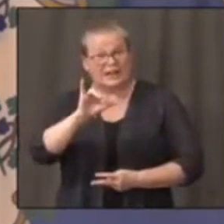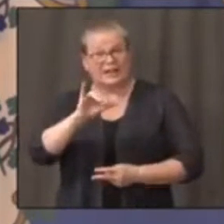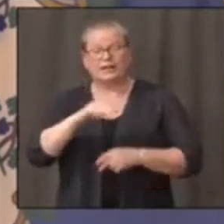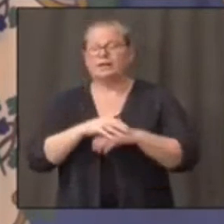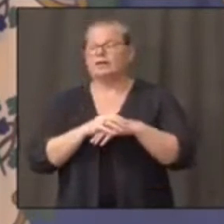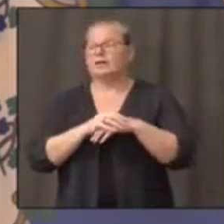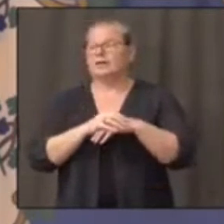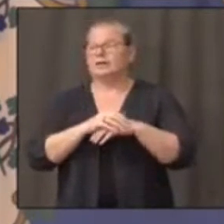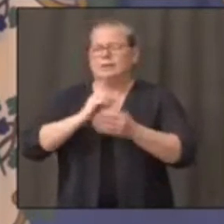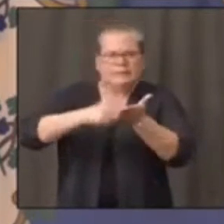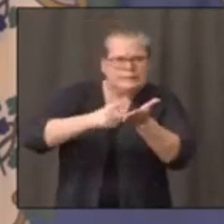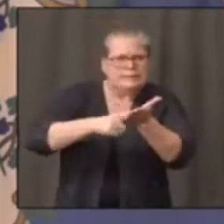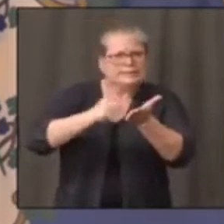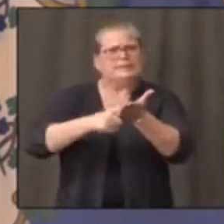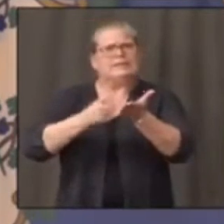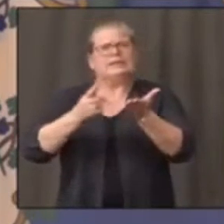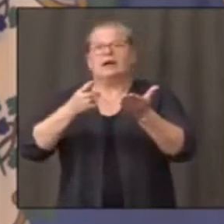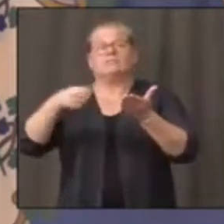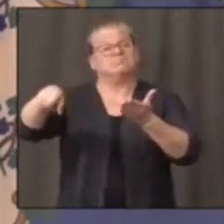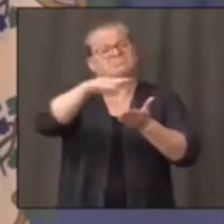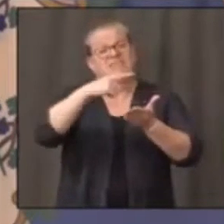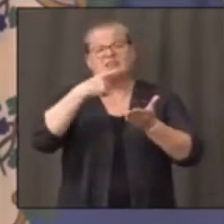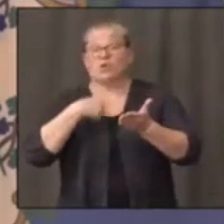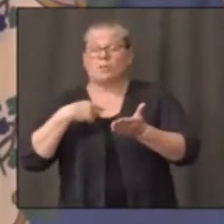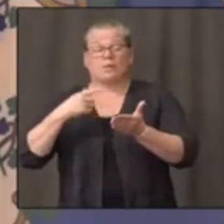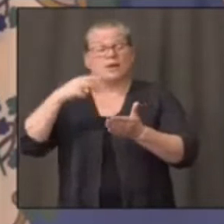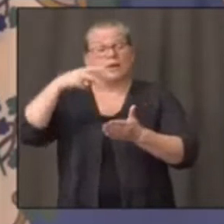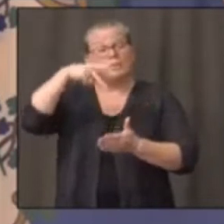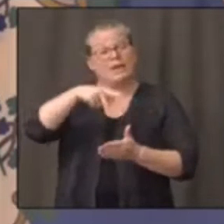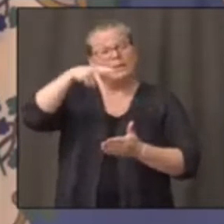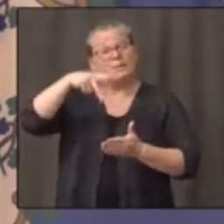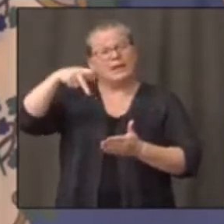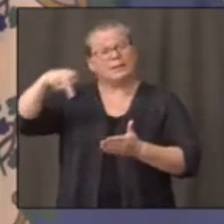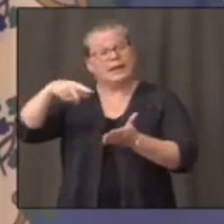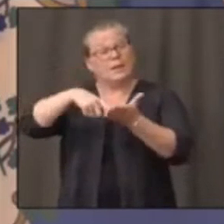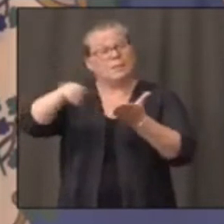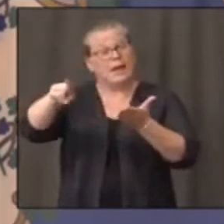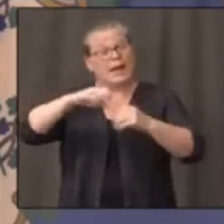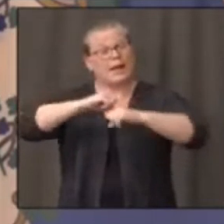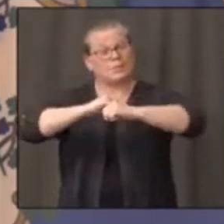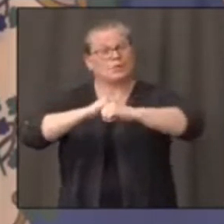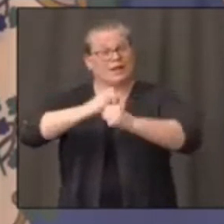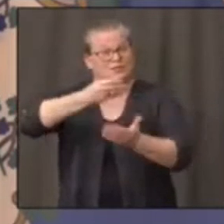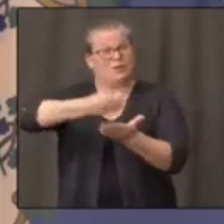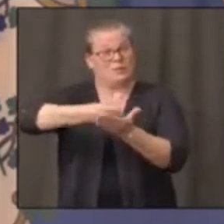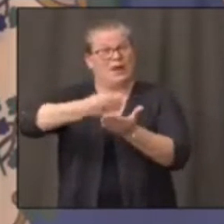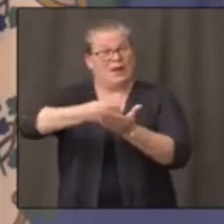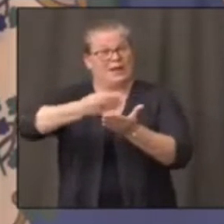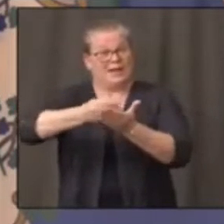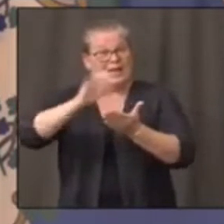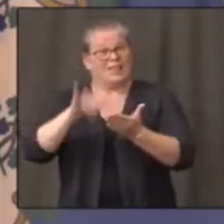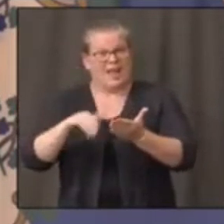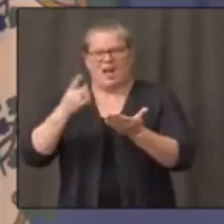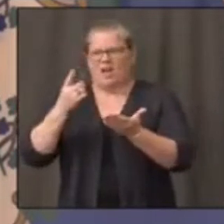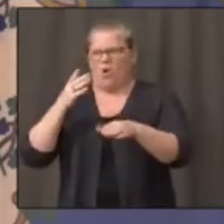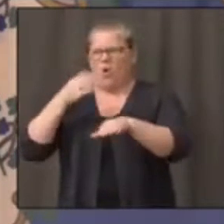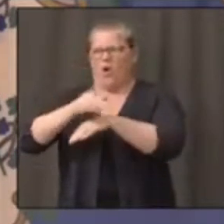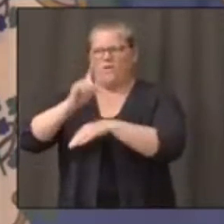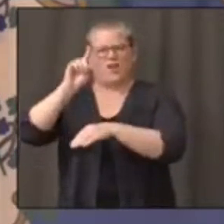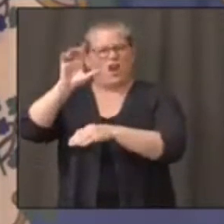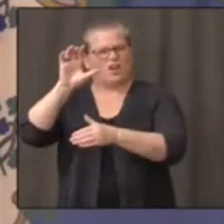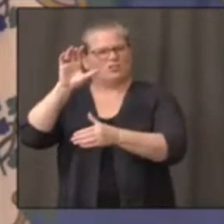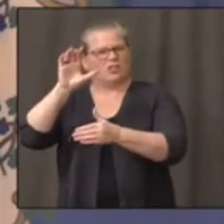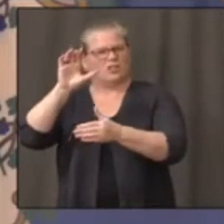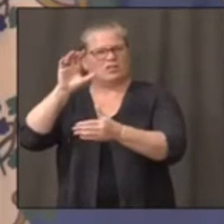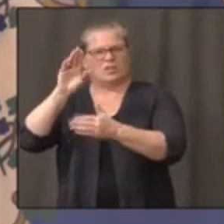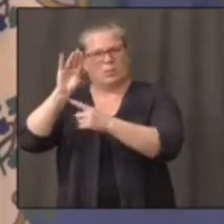PPP, the Paycheck Protection money, still there on the books. They haven't been spent. We've done very good here. About 50% of all of our